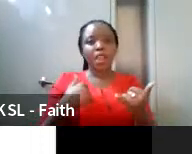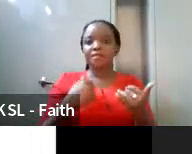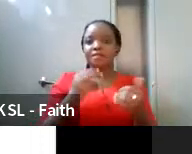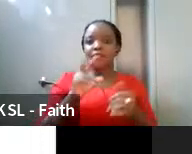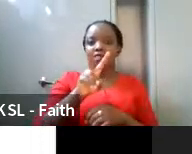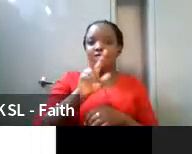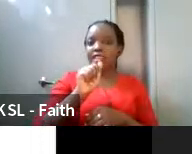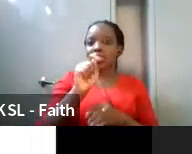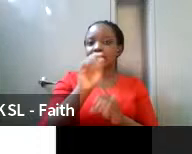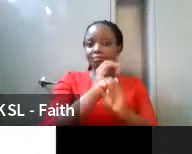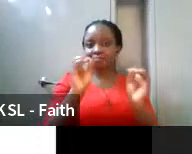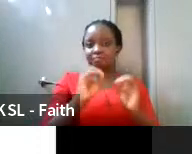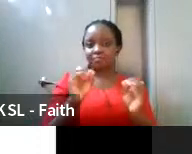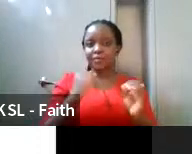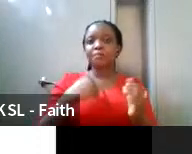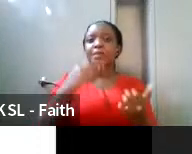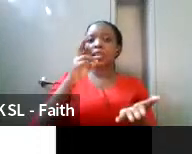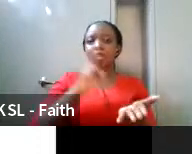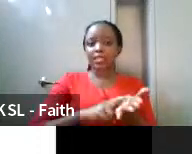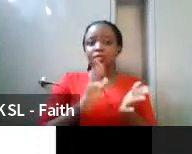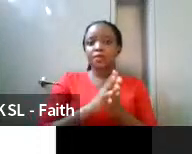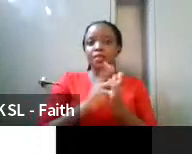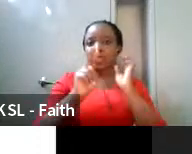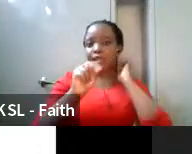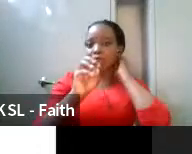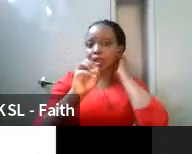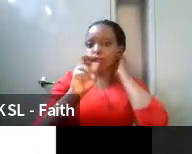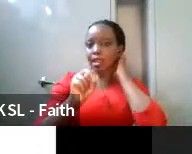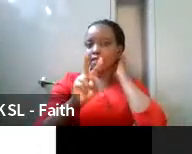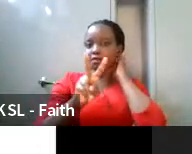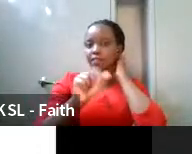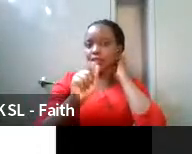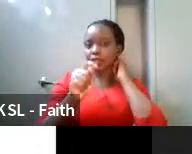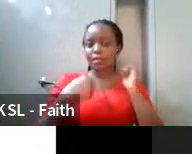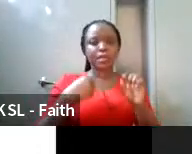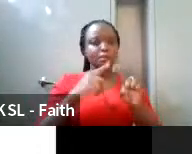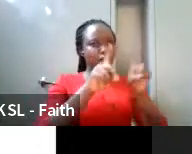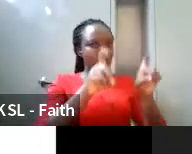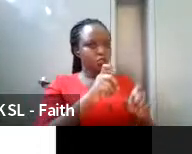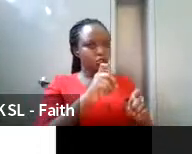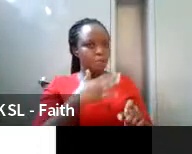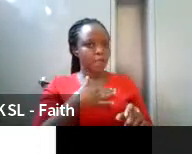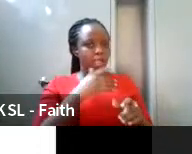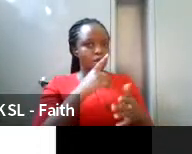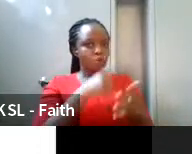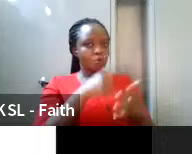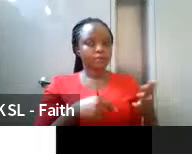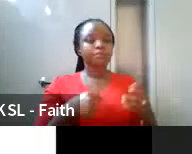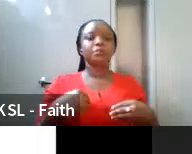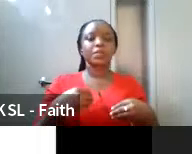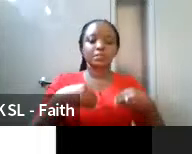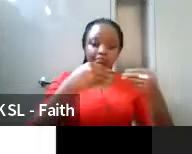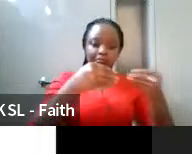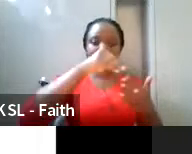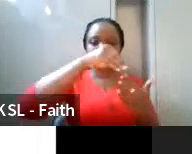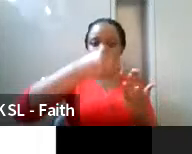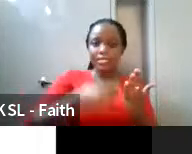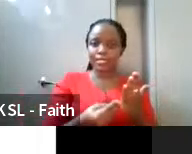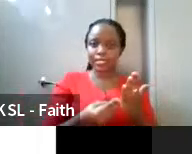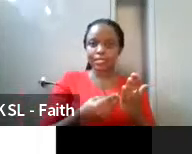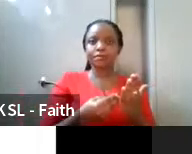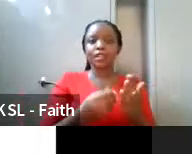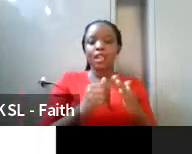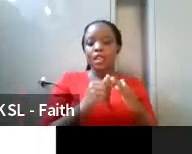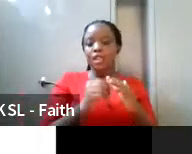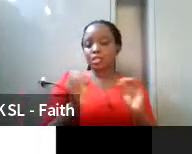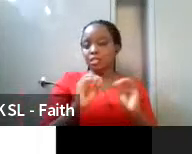non-VAT. I'm registered in the non-VAT part. Now, my question was, I issue receipts, non-VAT. That